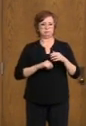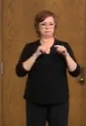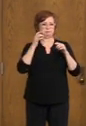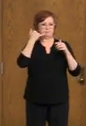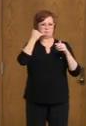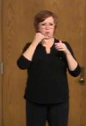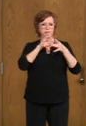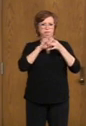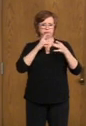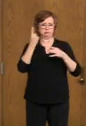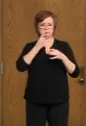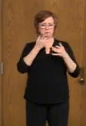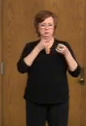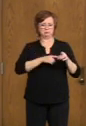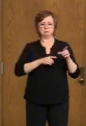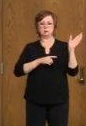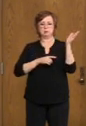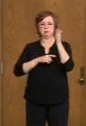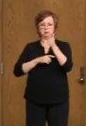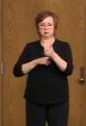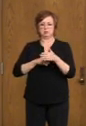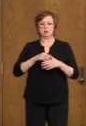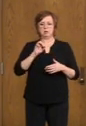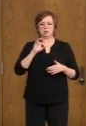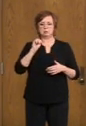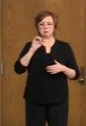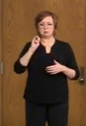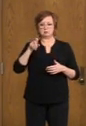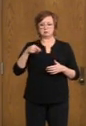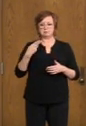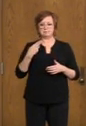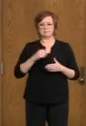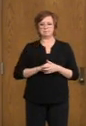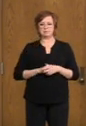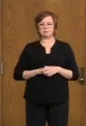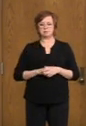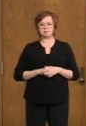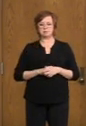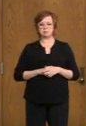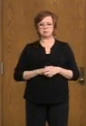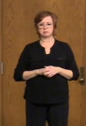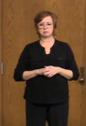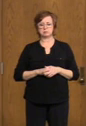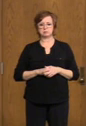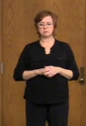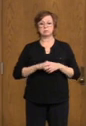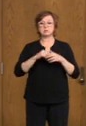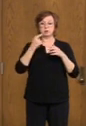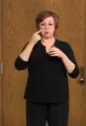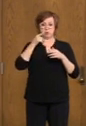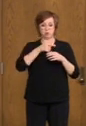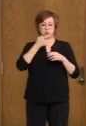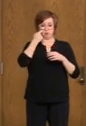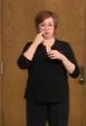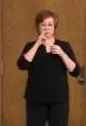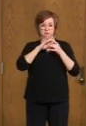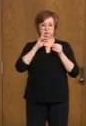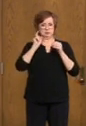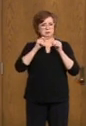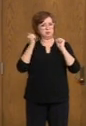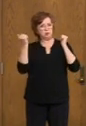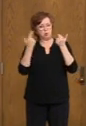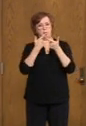Mr. Premier, if we, as the doctor said, we need universal compliance on all the public health measures to make them work, and the outbreaks we are